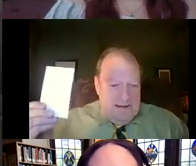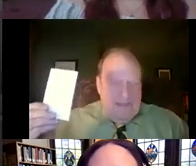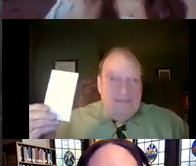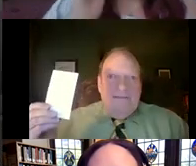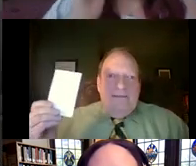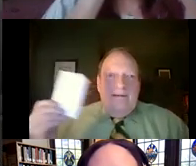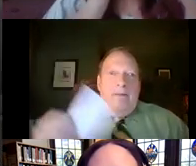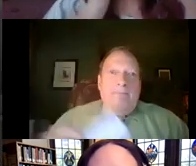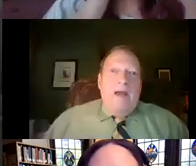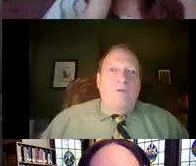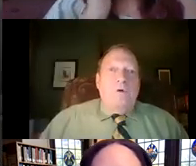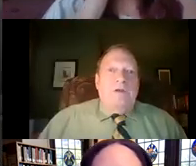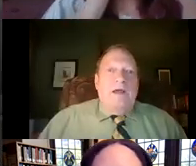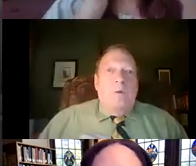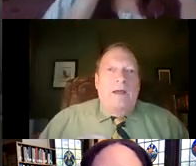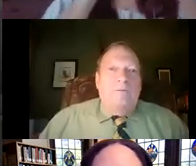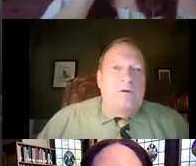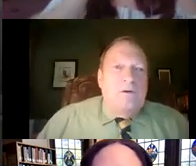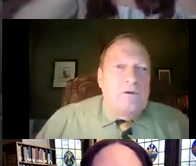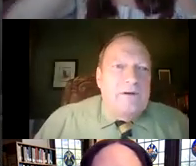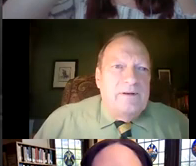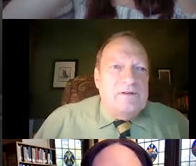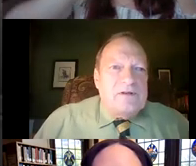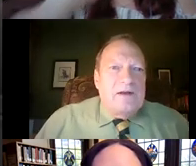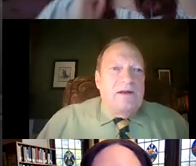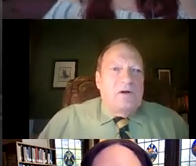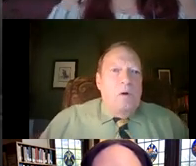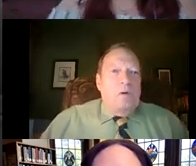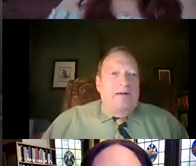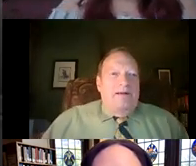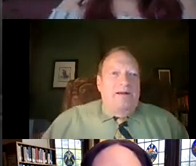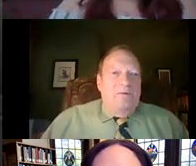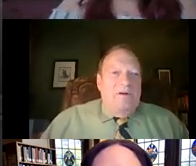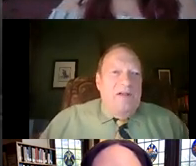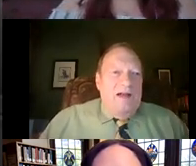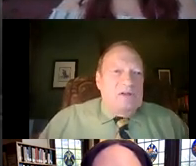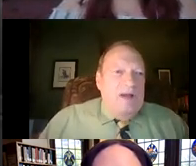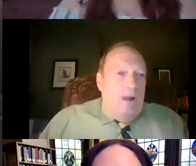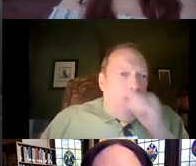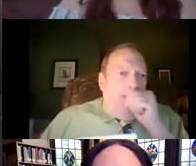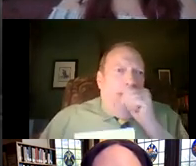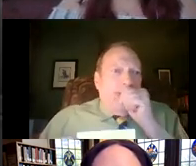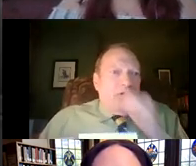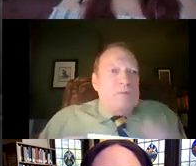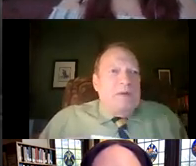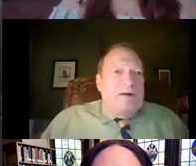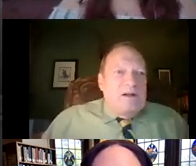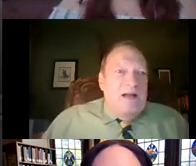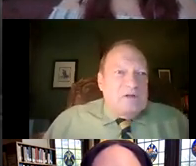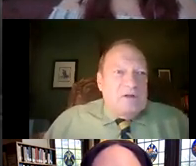And if you couldn't get away, well, you could at least get a Coke. here, a classic,